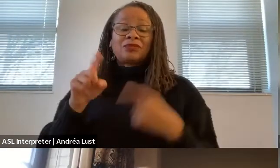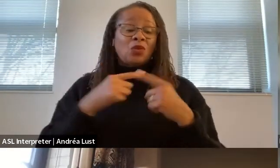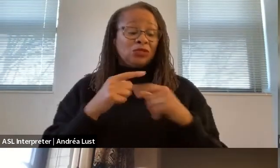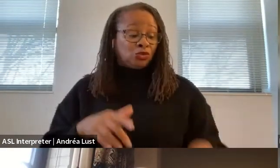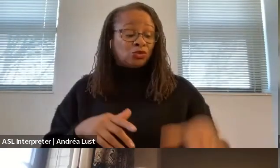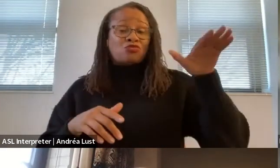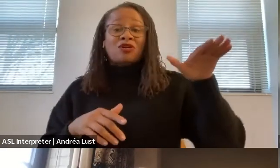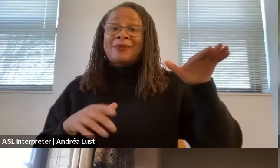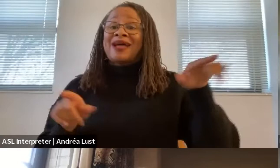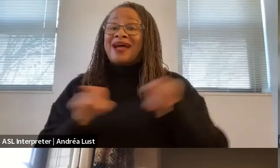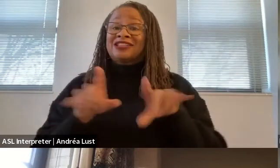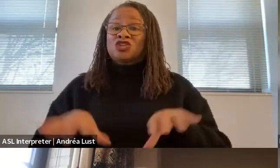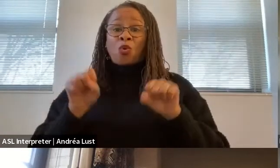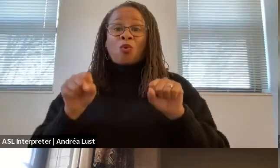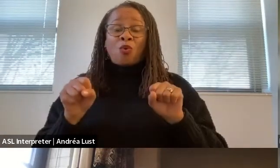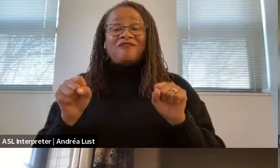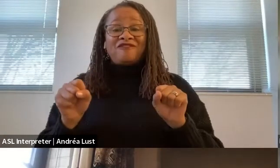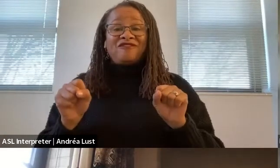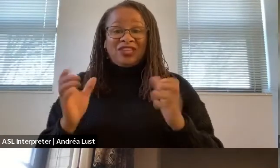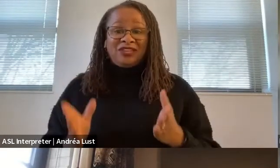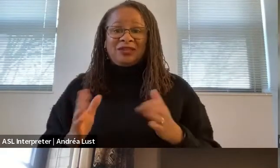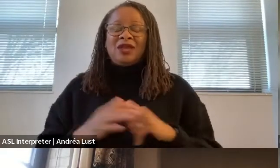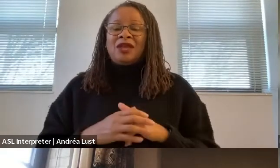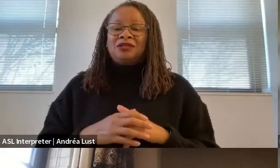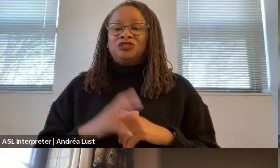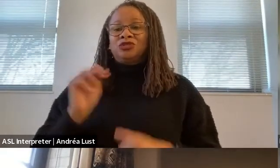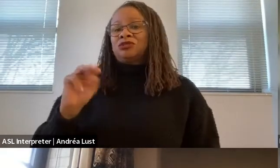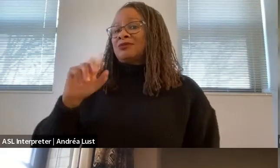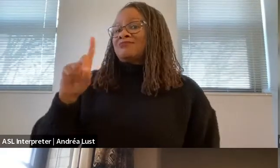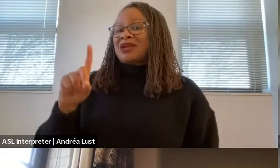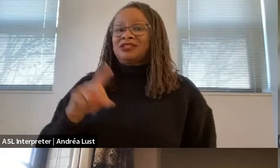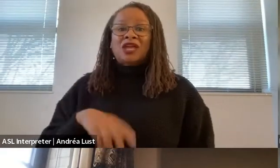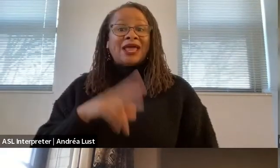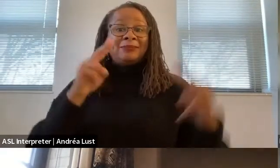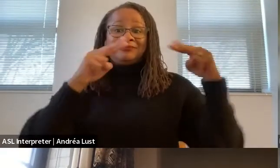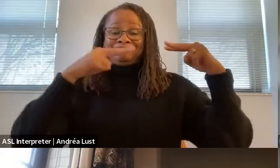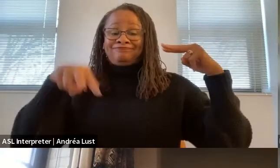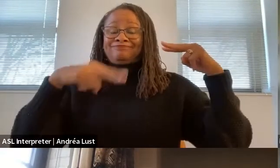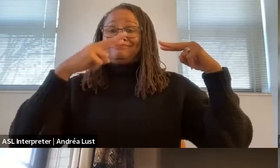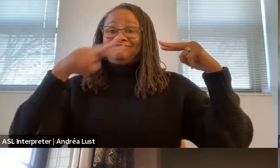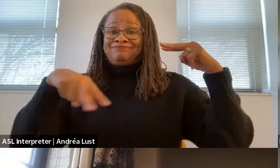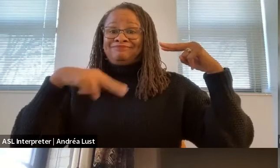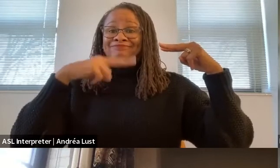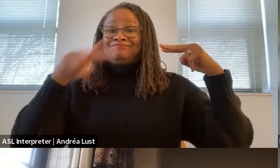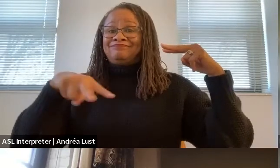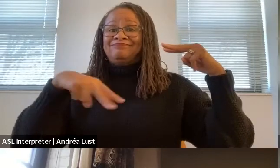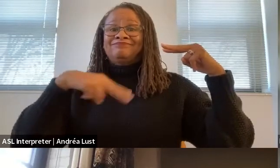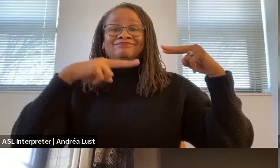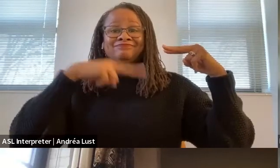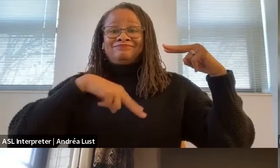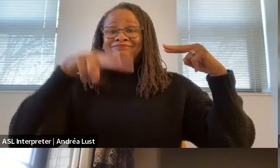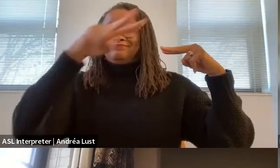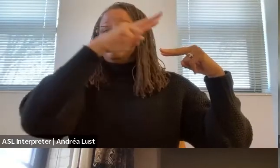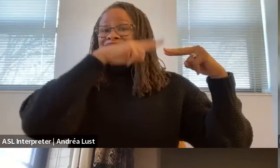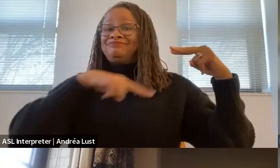be a maid, young Jane, and she doesn't look in people's eyes because she was trained not to do so. And it's a